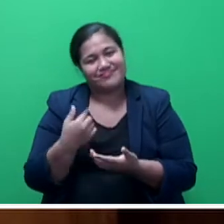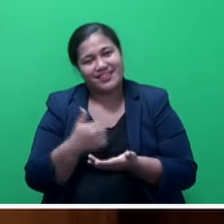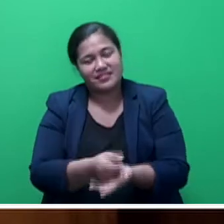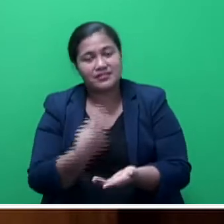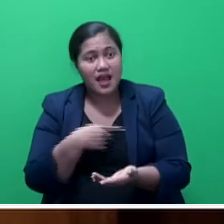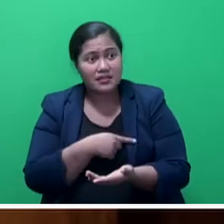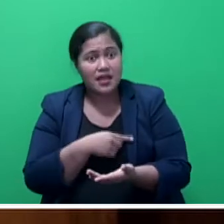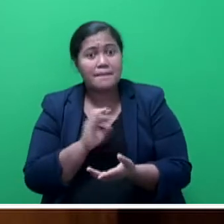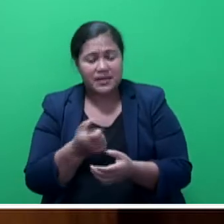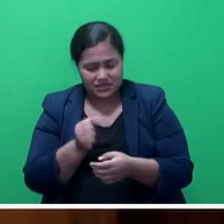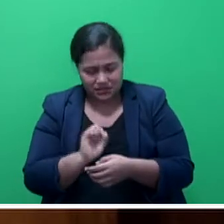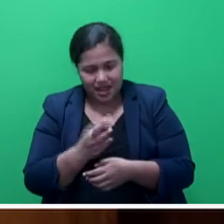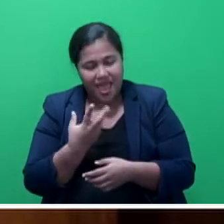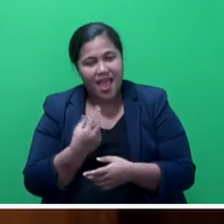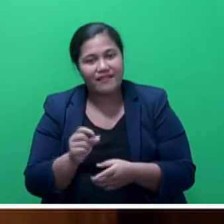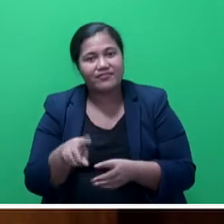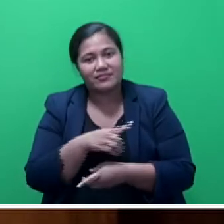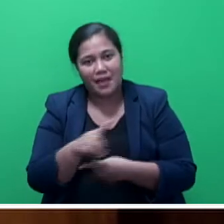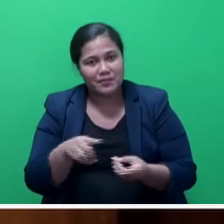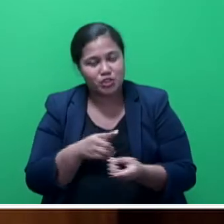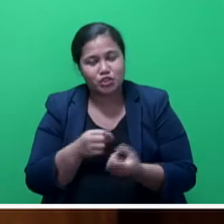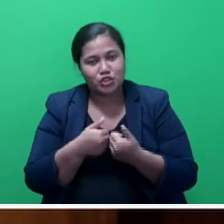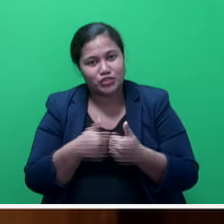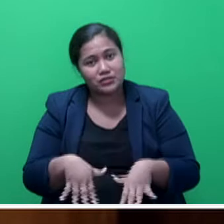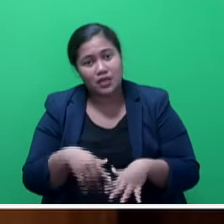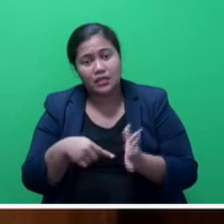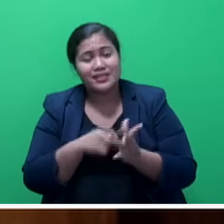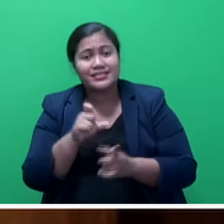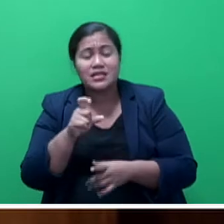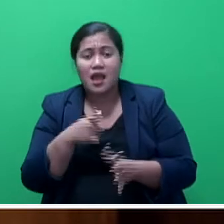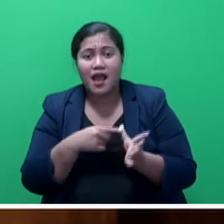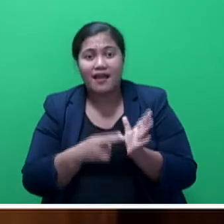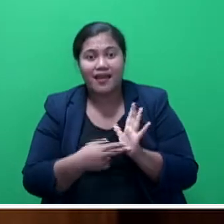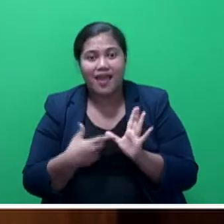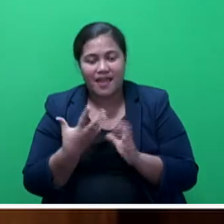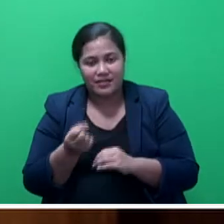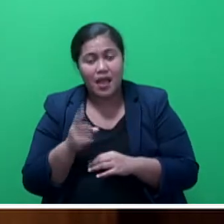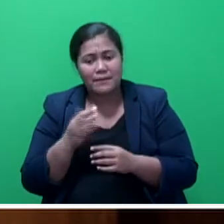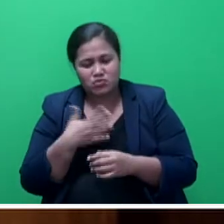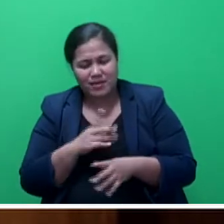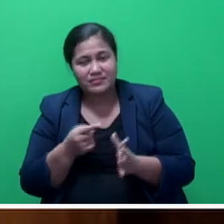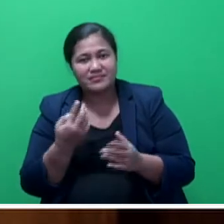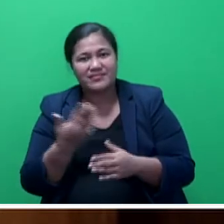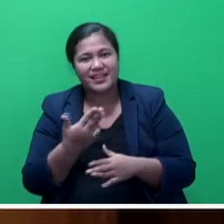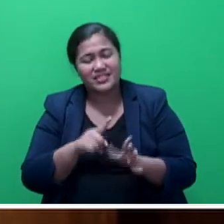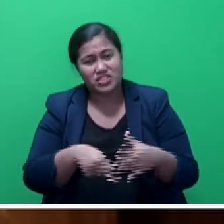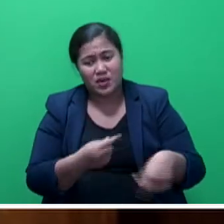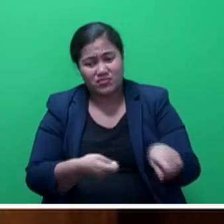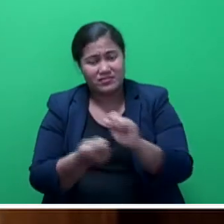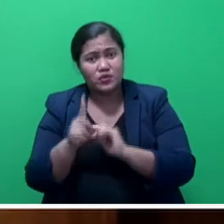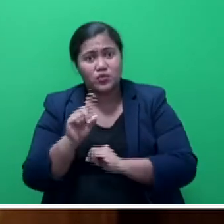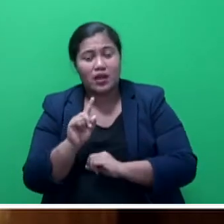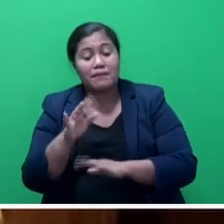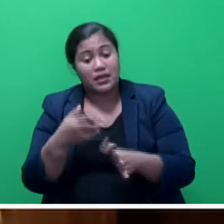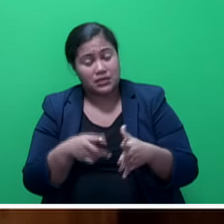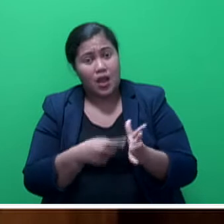are still some damages that TC Ana had done. We were ready to open schools on the 19th of January, which we did, But now with the damages by TC